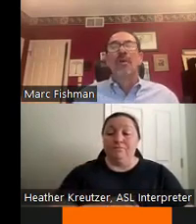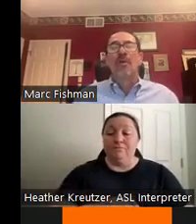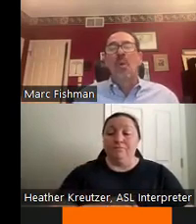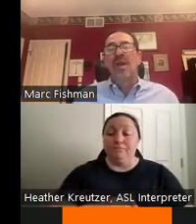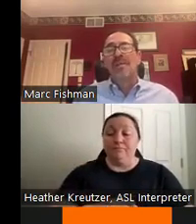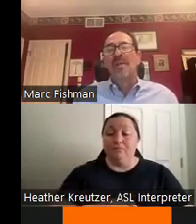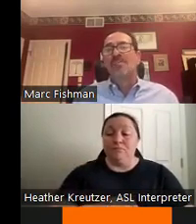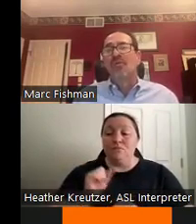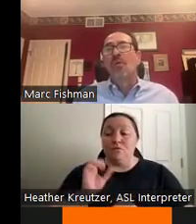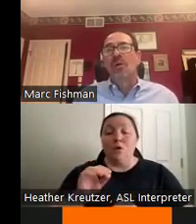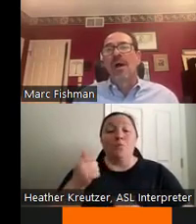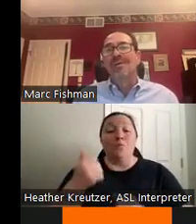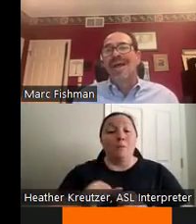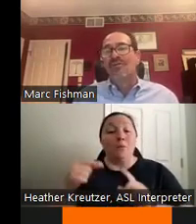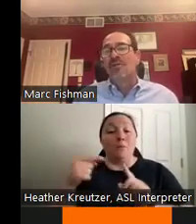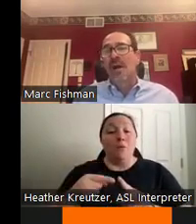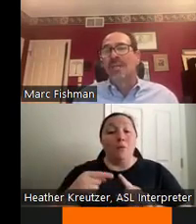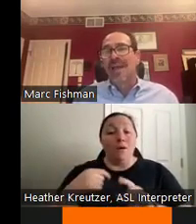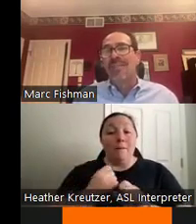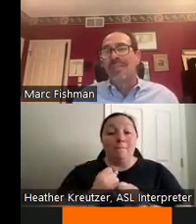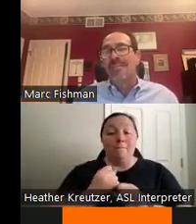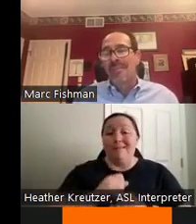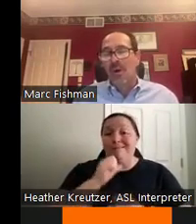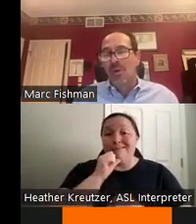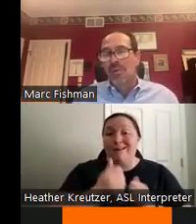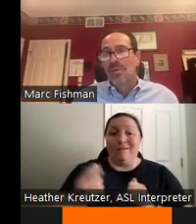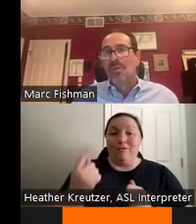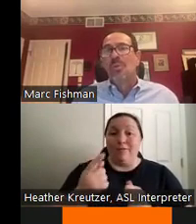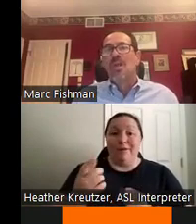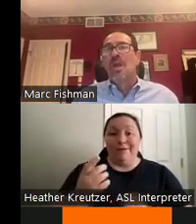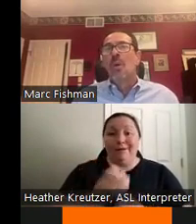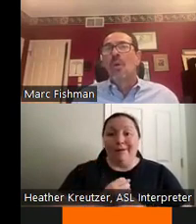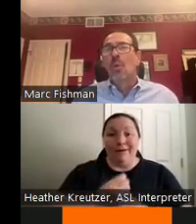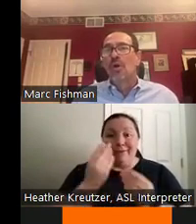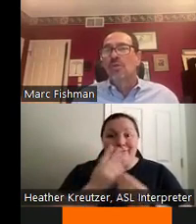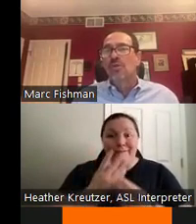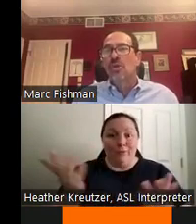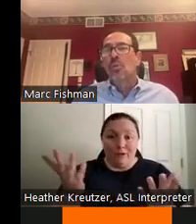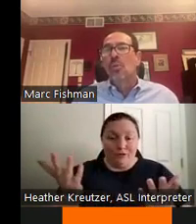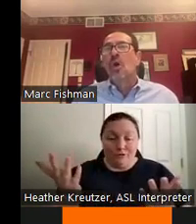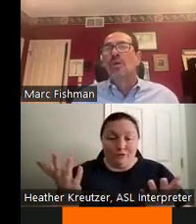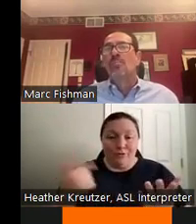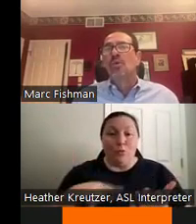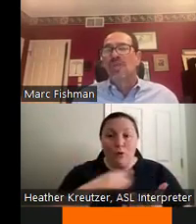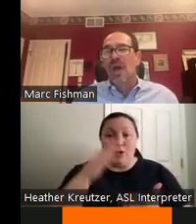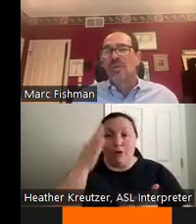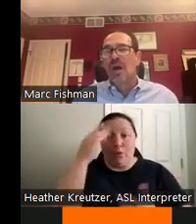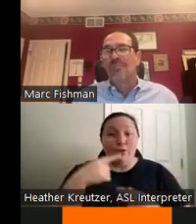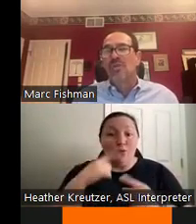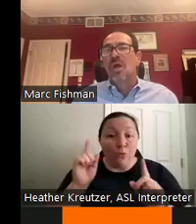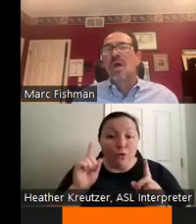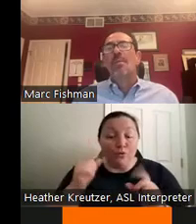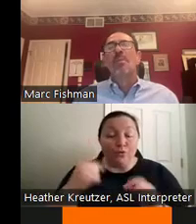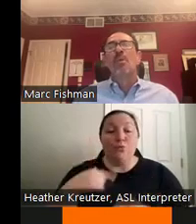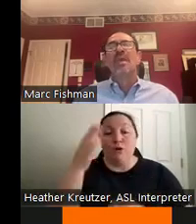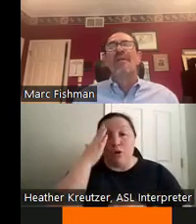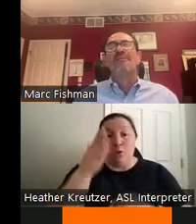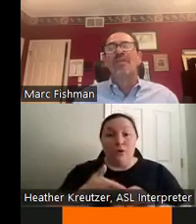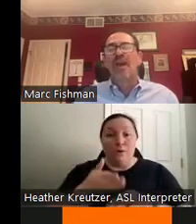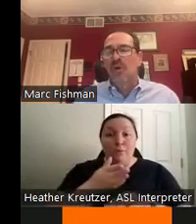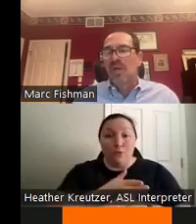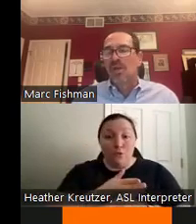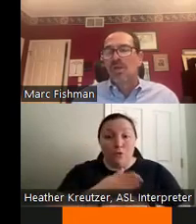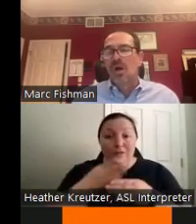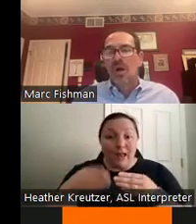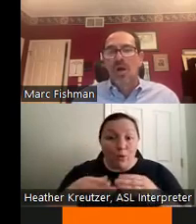So remember the point I made before about not everybody's gotten the memo. We know it works, we know it improves outcomes, but we